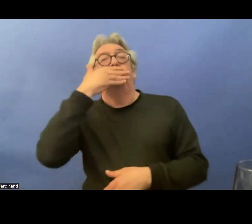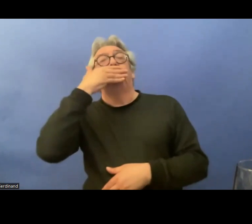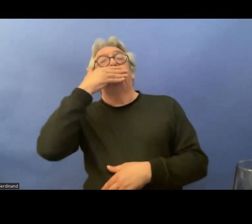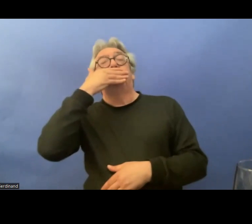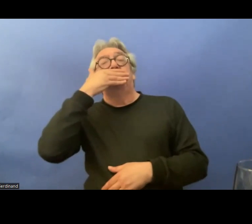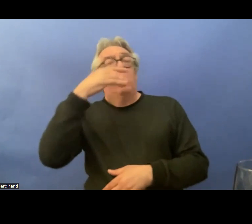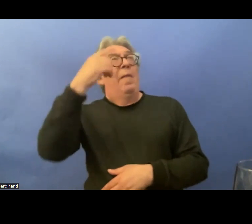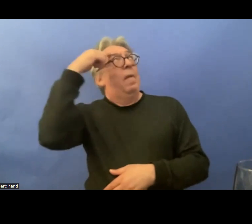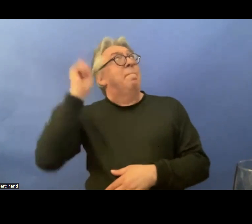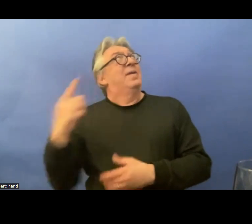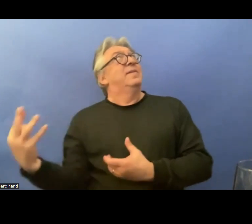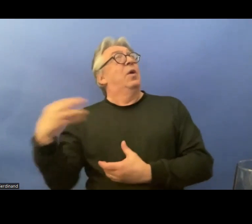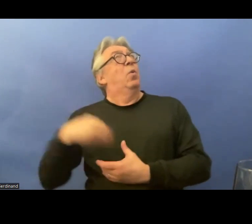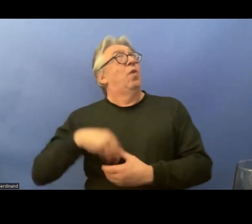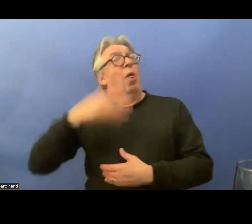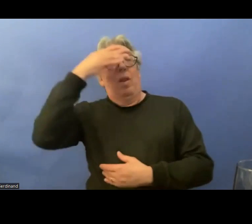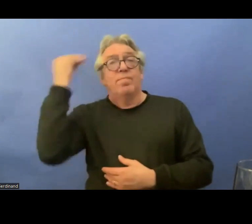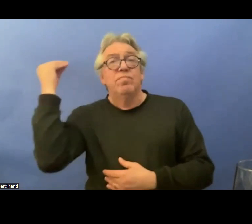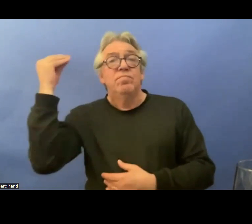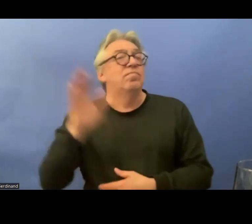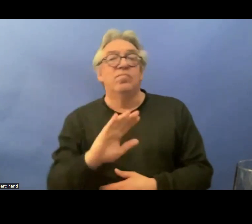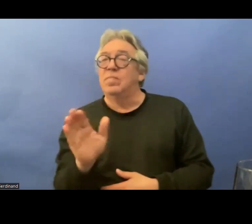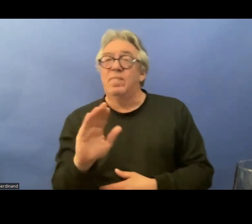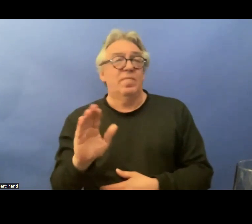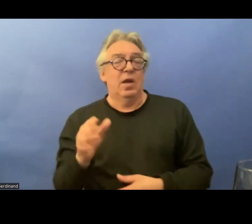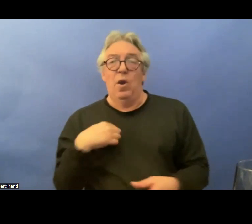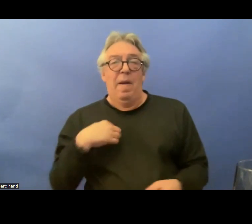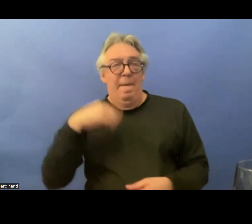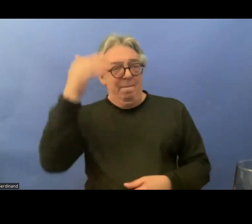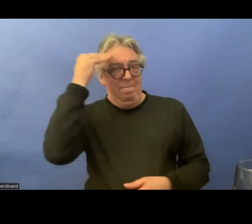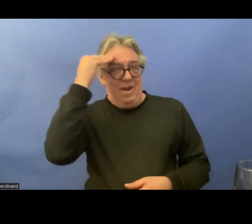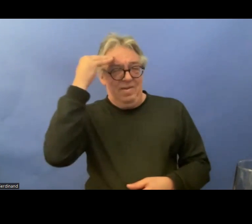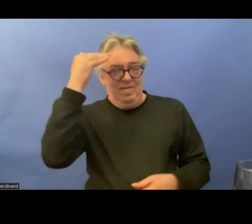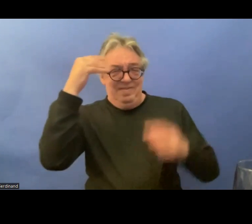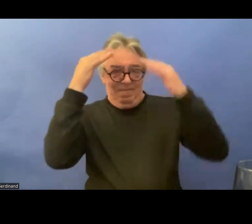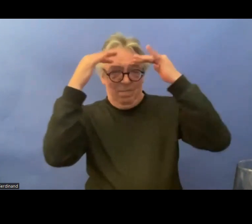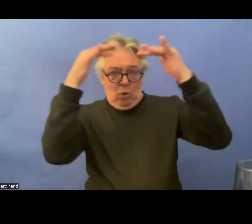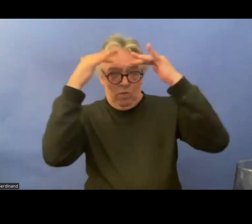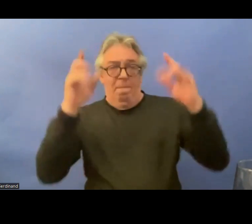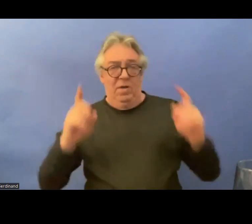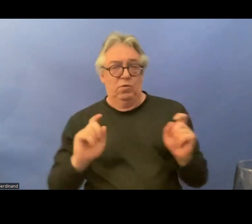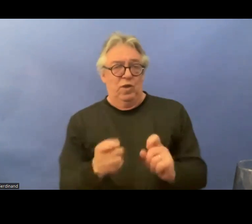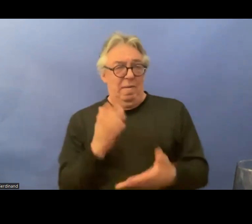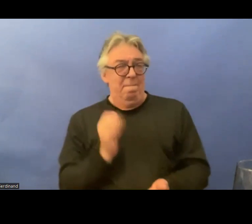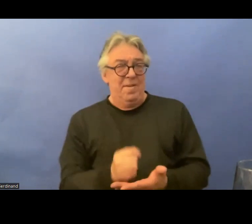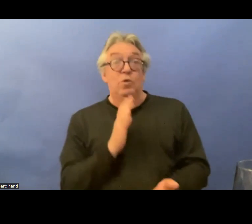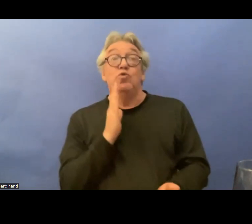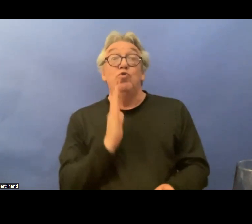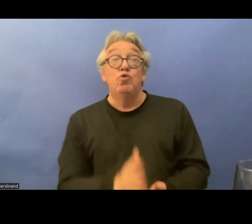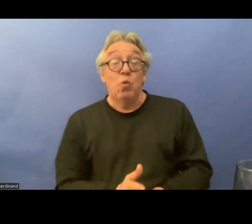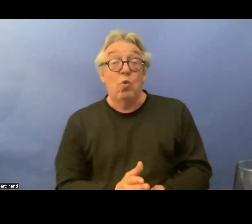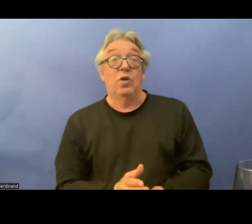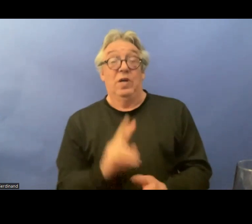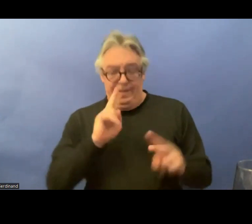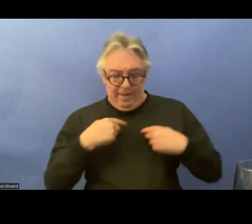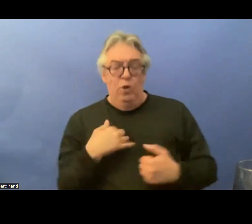of every strategy and intervention. It is about transforming our mindset to ensure, to recognize